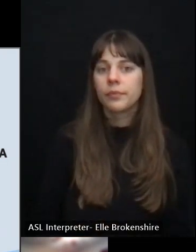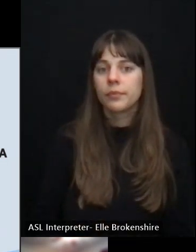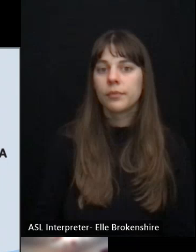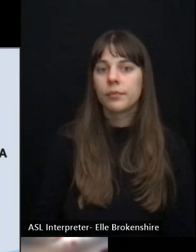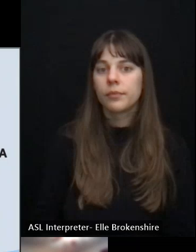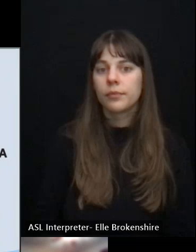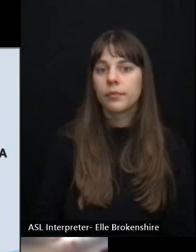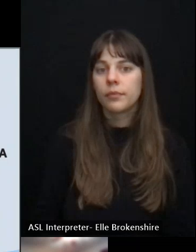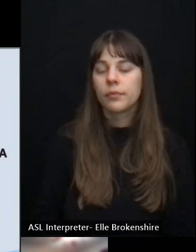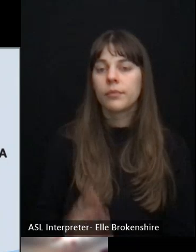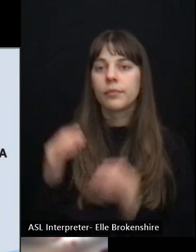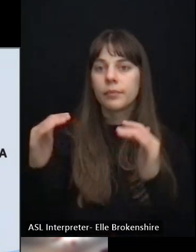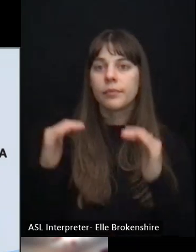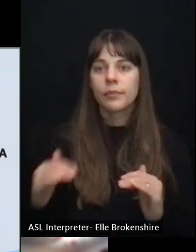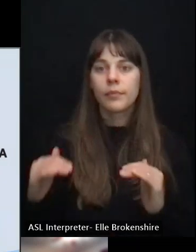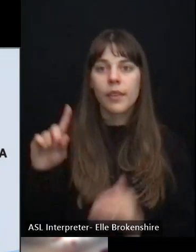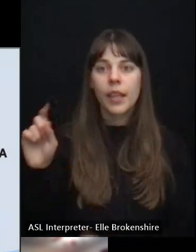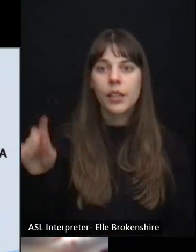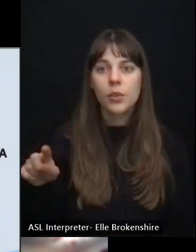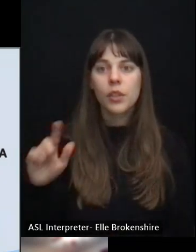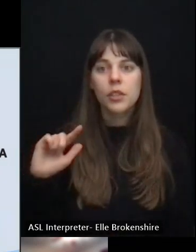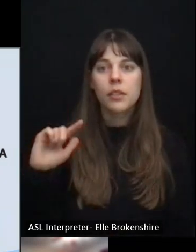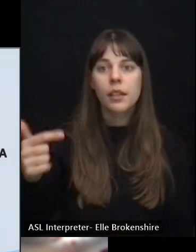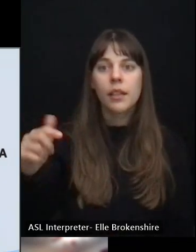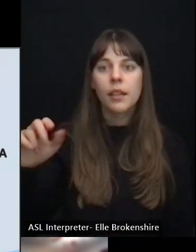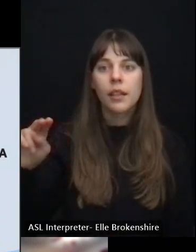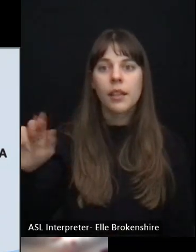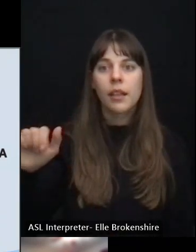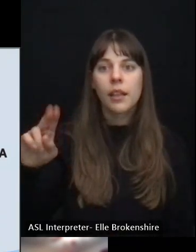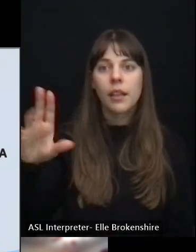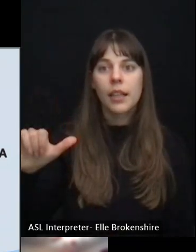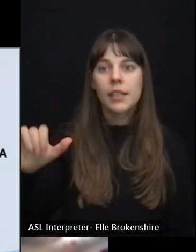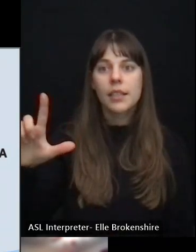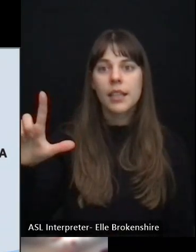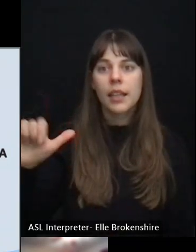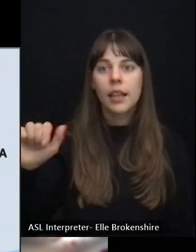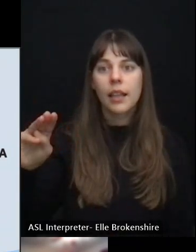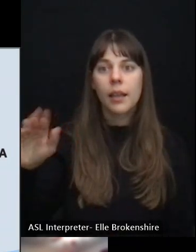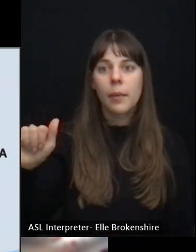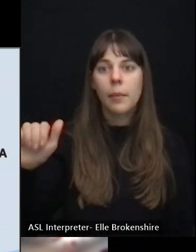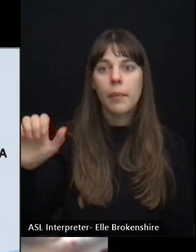All right, moving on to our next question. Nancy Lamazny.